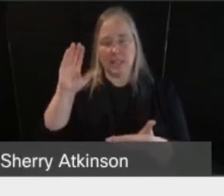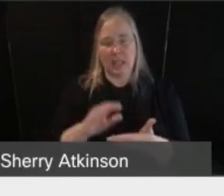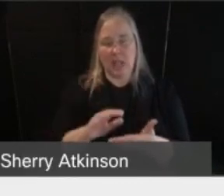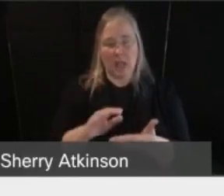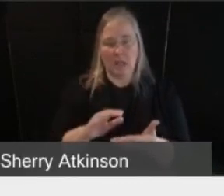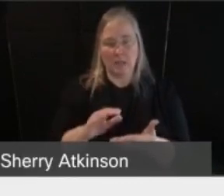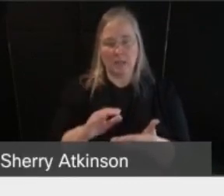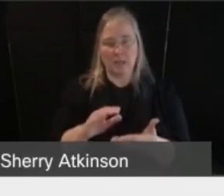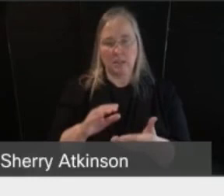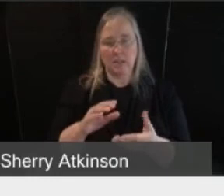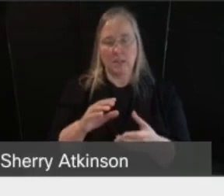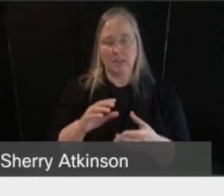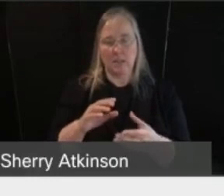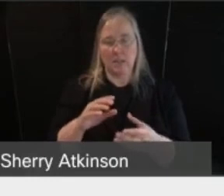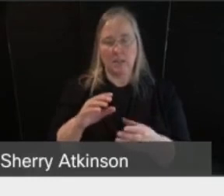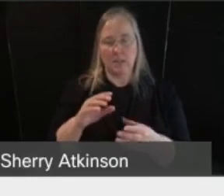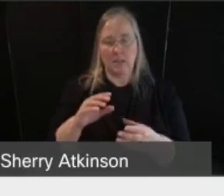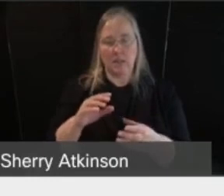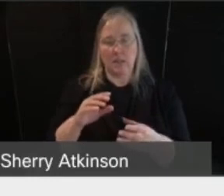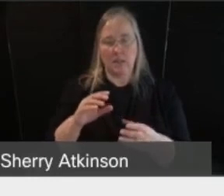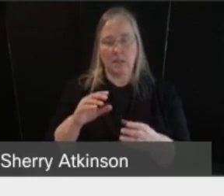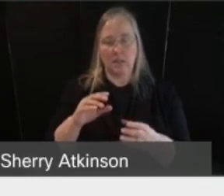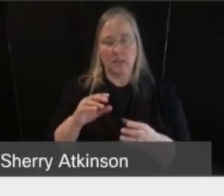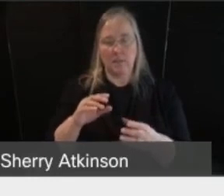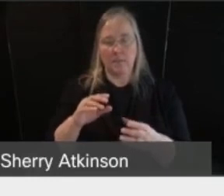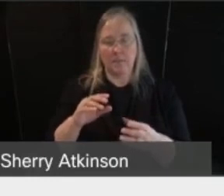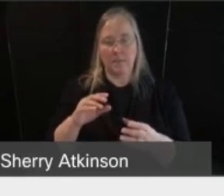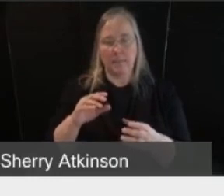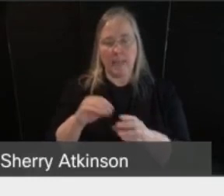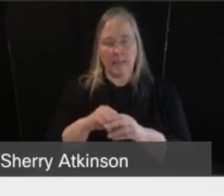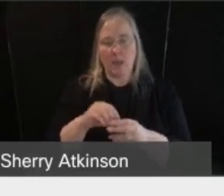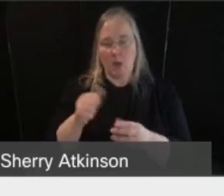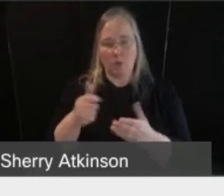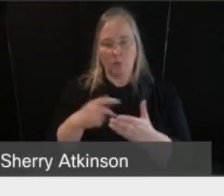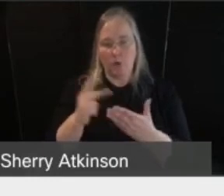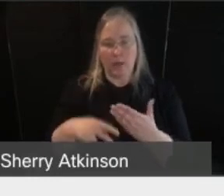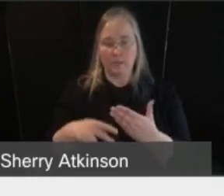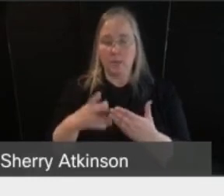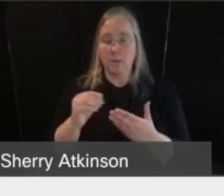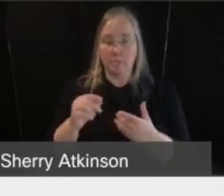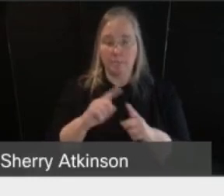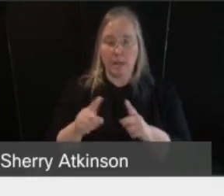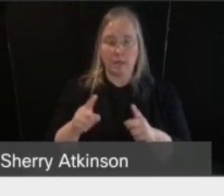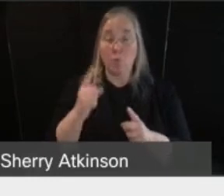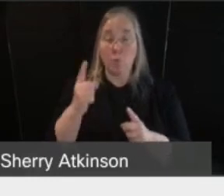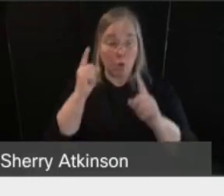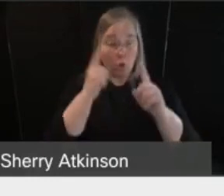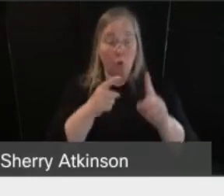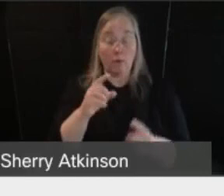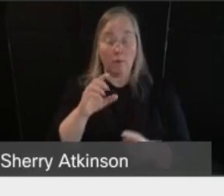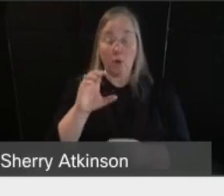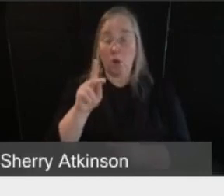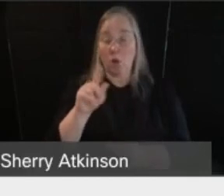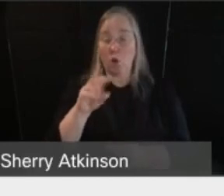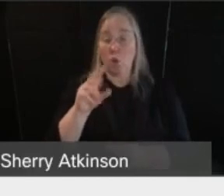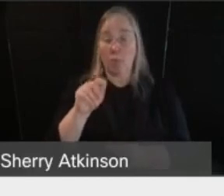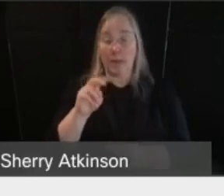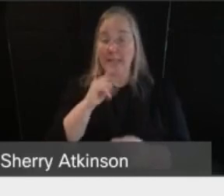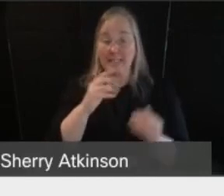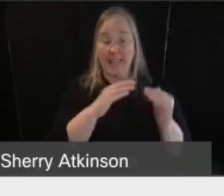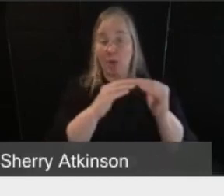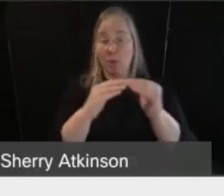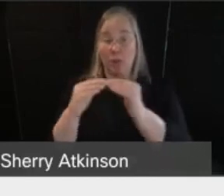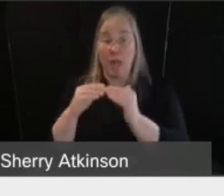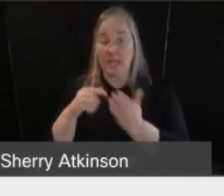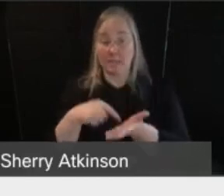presentations over the last couple of years. But correct, one of the goals of Kerwin is to equalize spending. Howard County